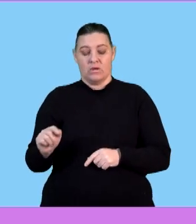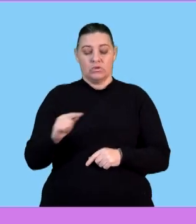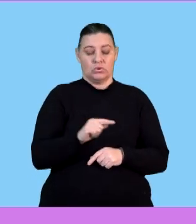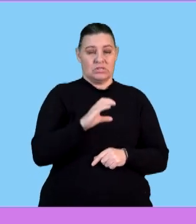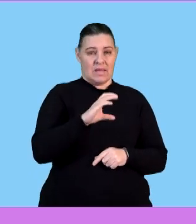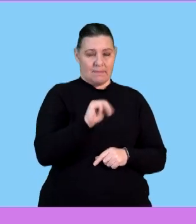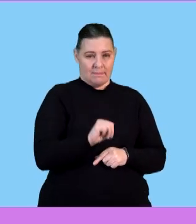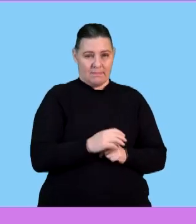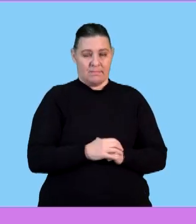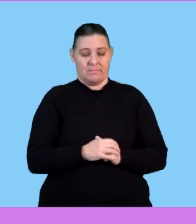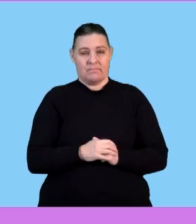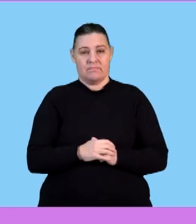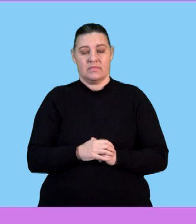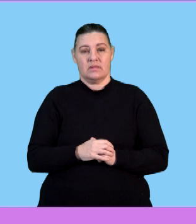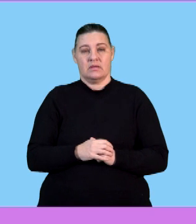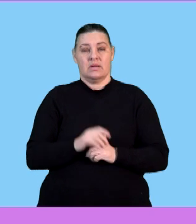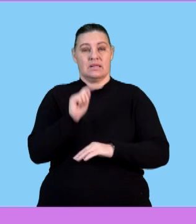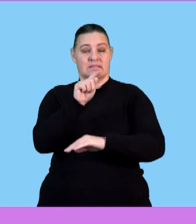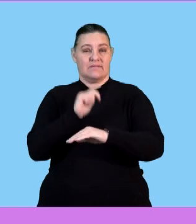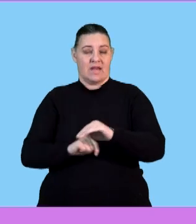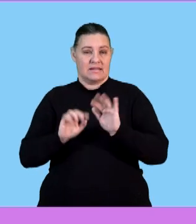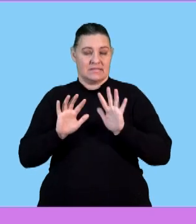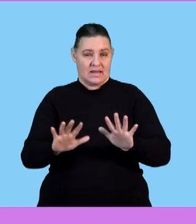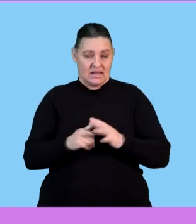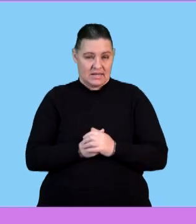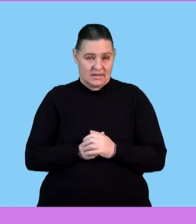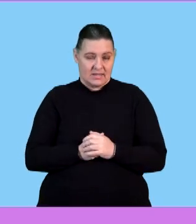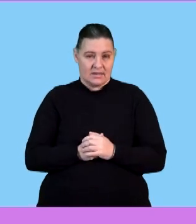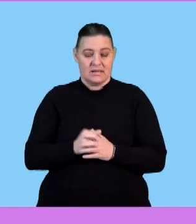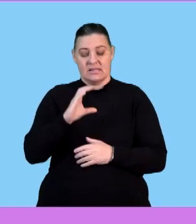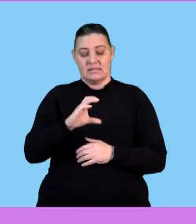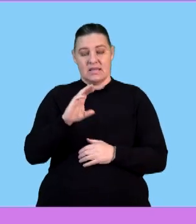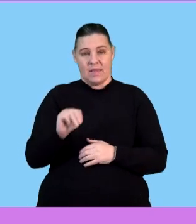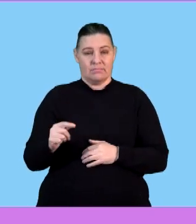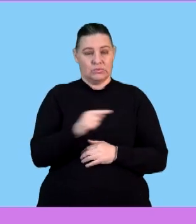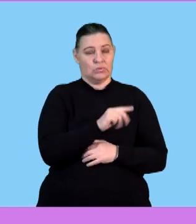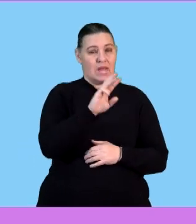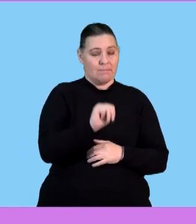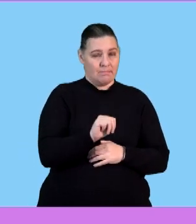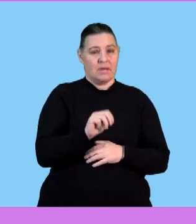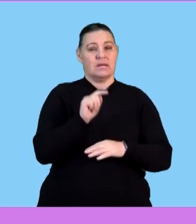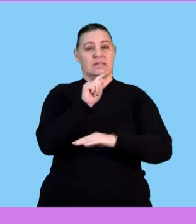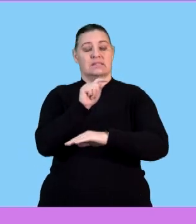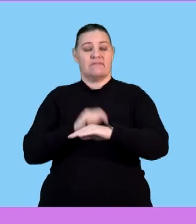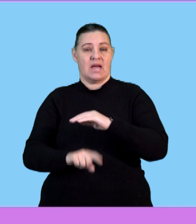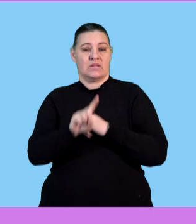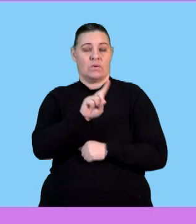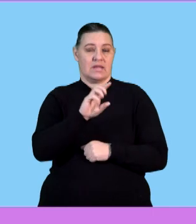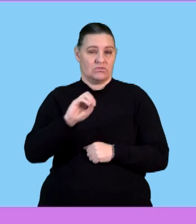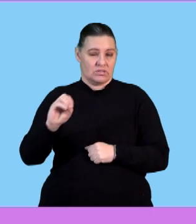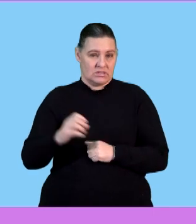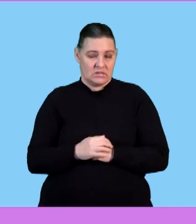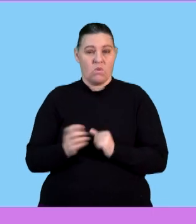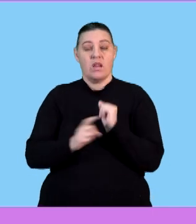to centimeters, I must divide by 10. Centimeters to meters, I must divide by